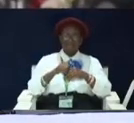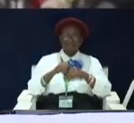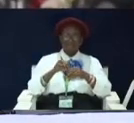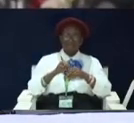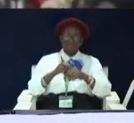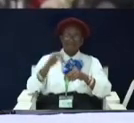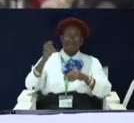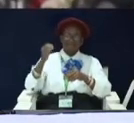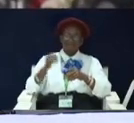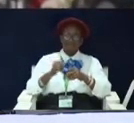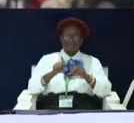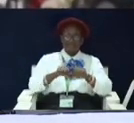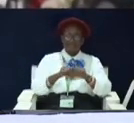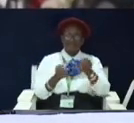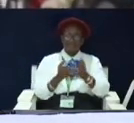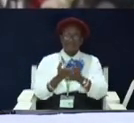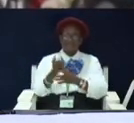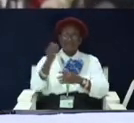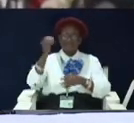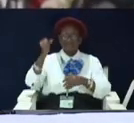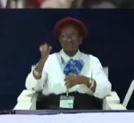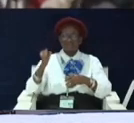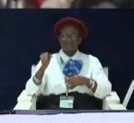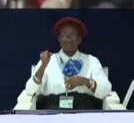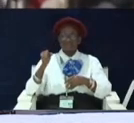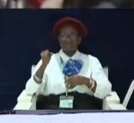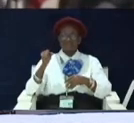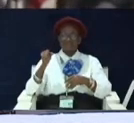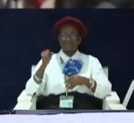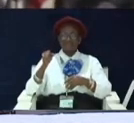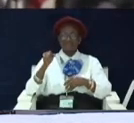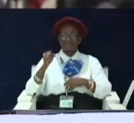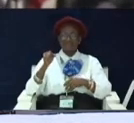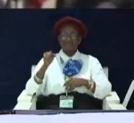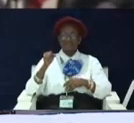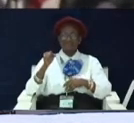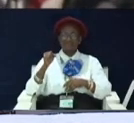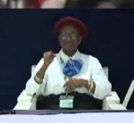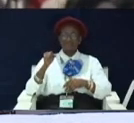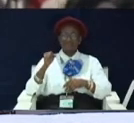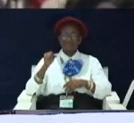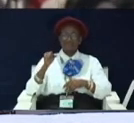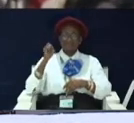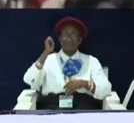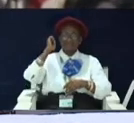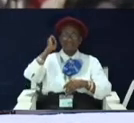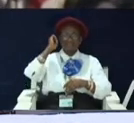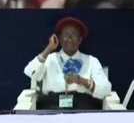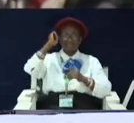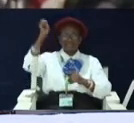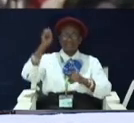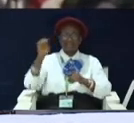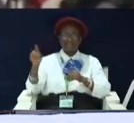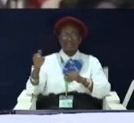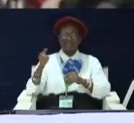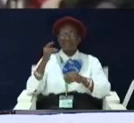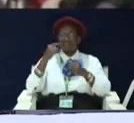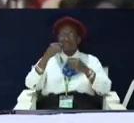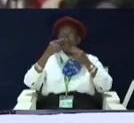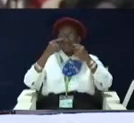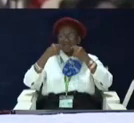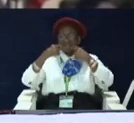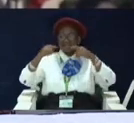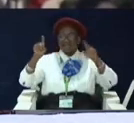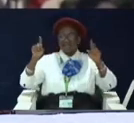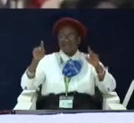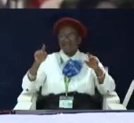spiritual breakthrough, nitori pe o ni aluyo temi, he decreed and